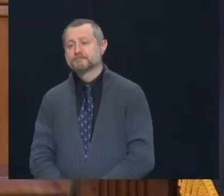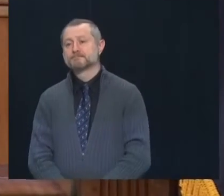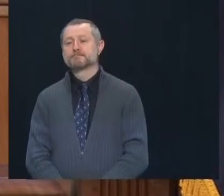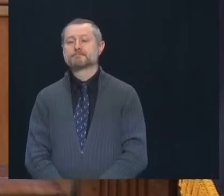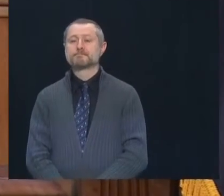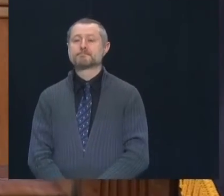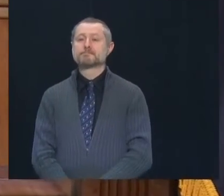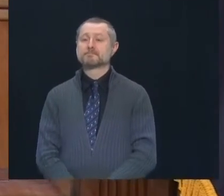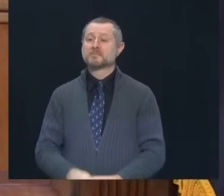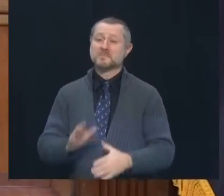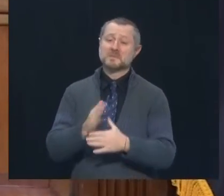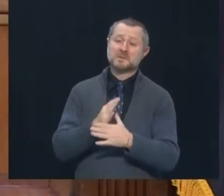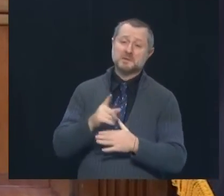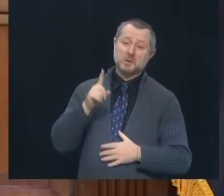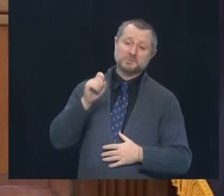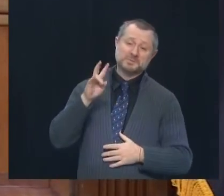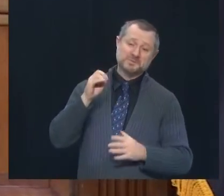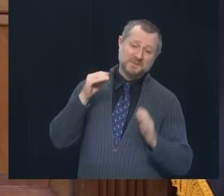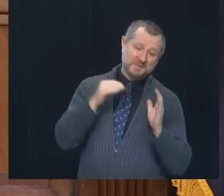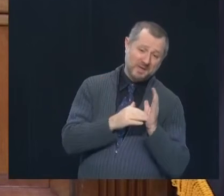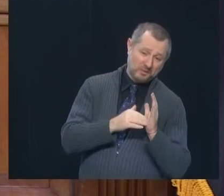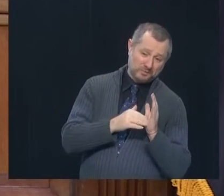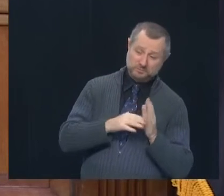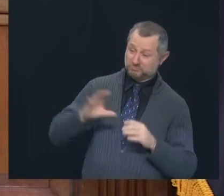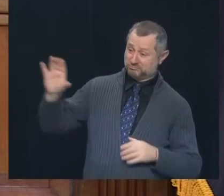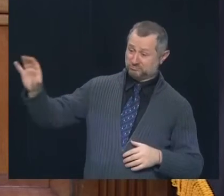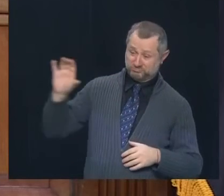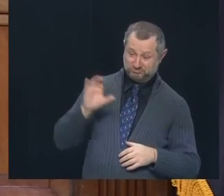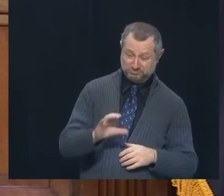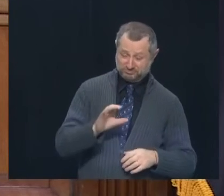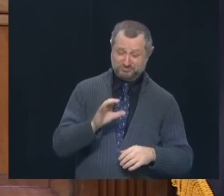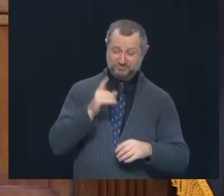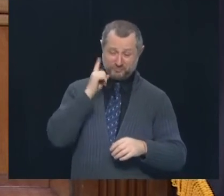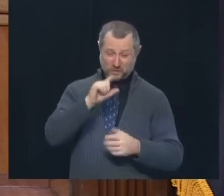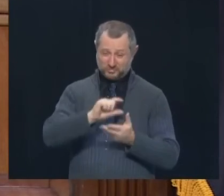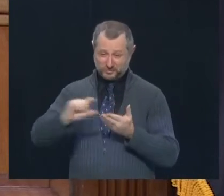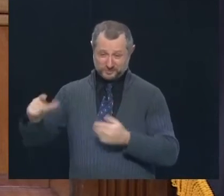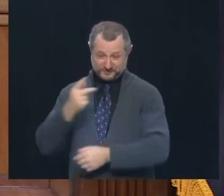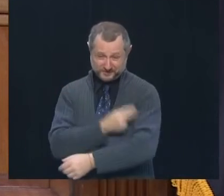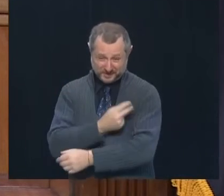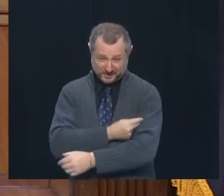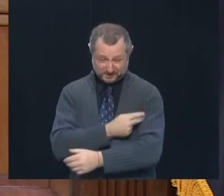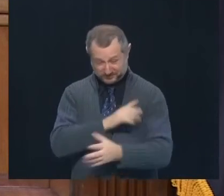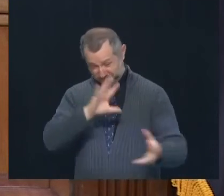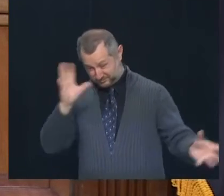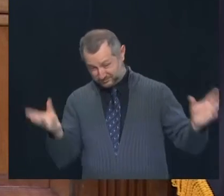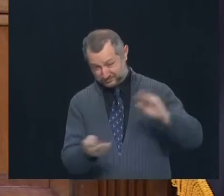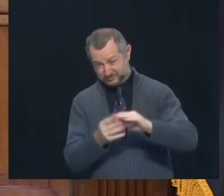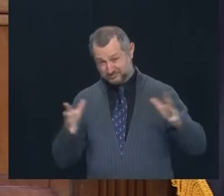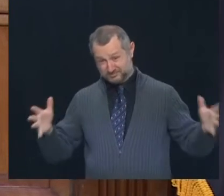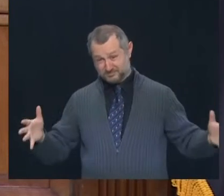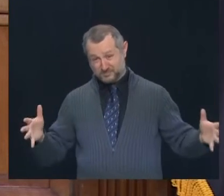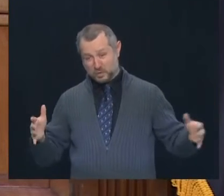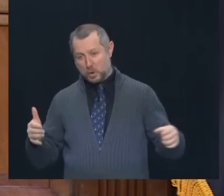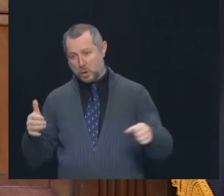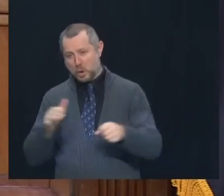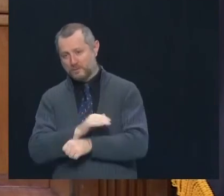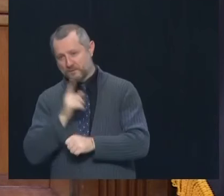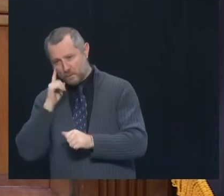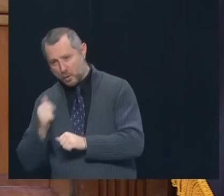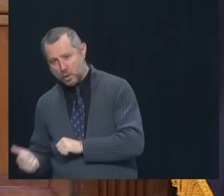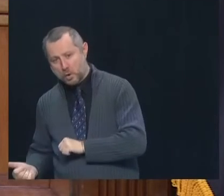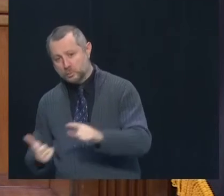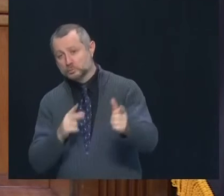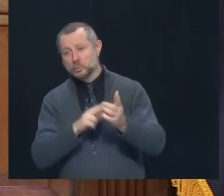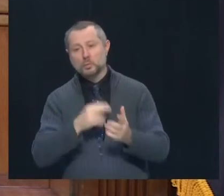Between the 170, maybe the 170 itself does all the nursing homes and staff, because you're going to have a